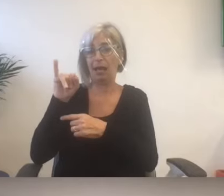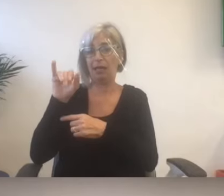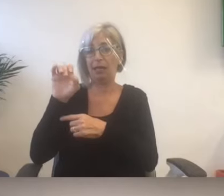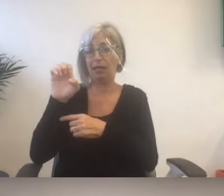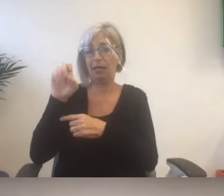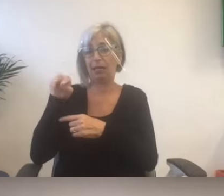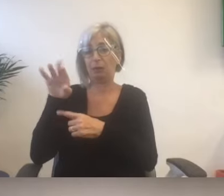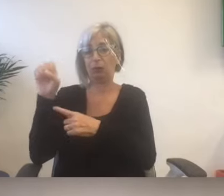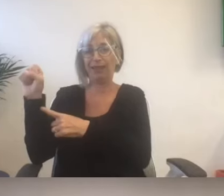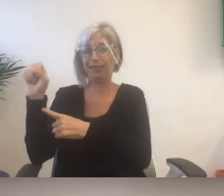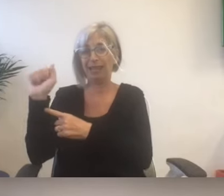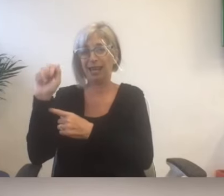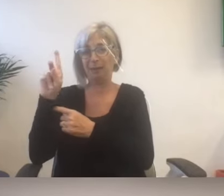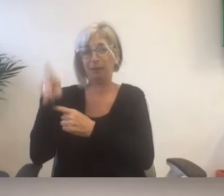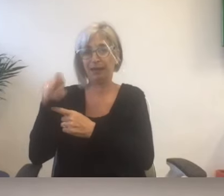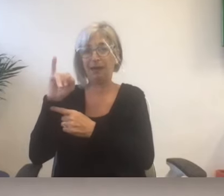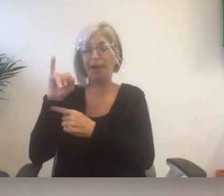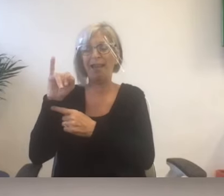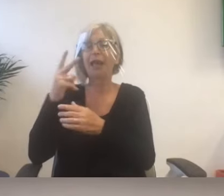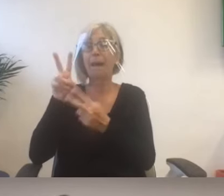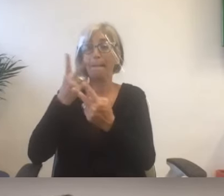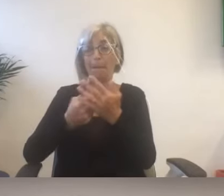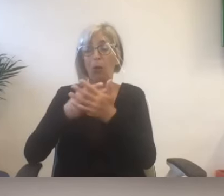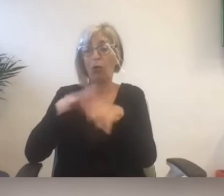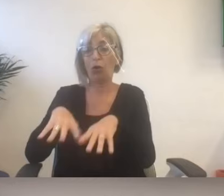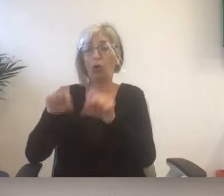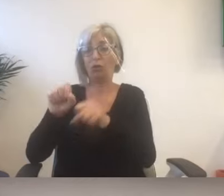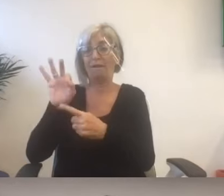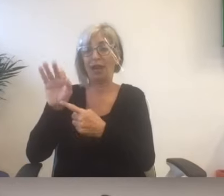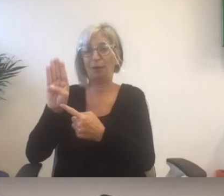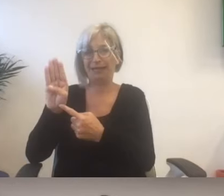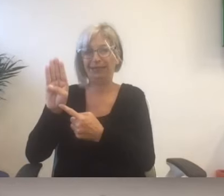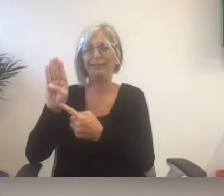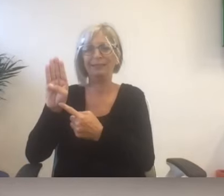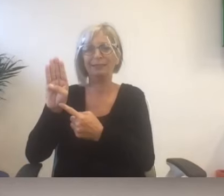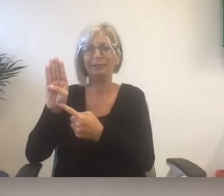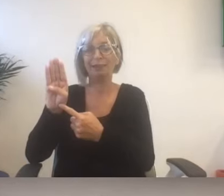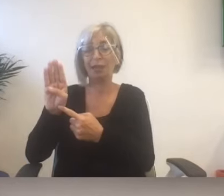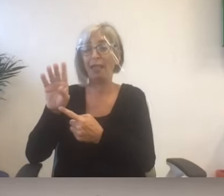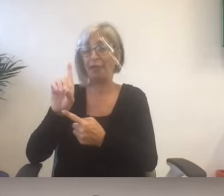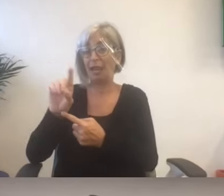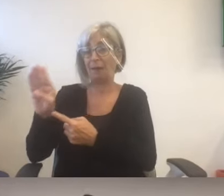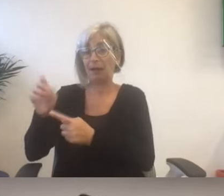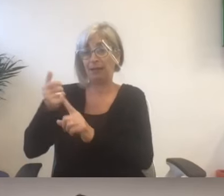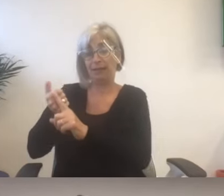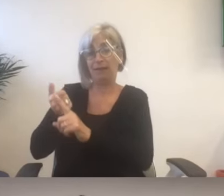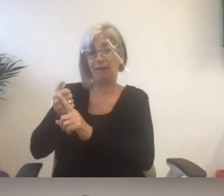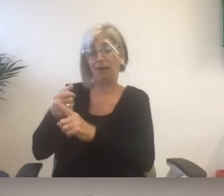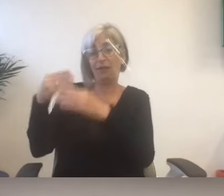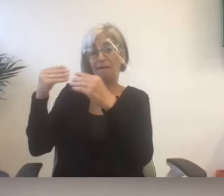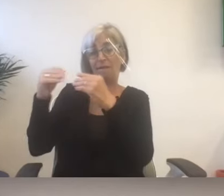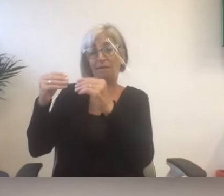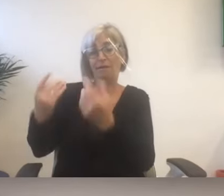Express API. It was, both of those were hosted on Firebase. The database itself is a